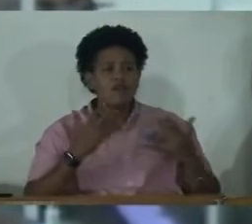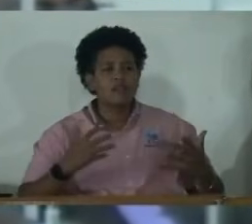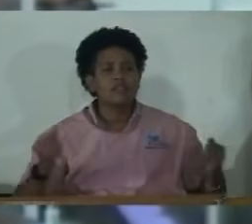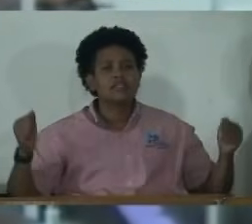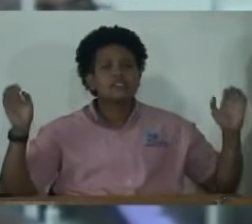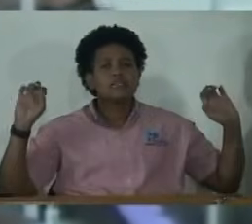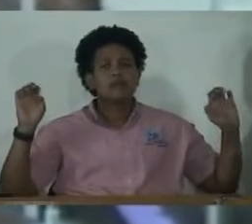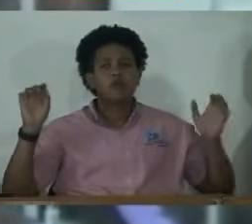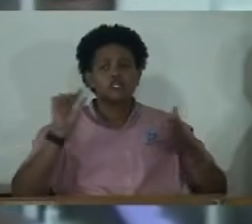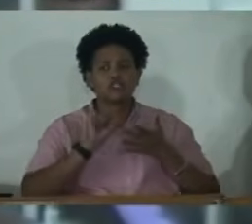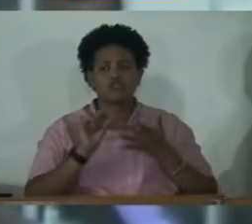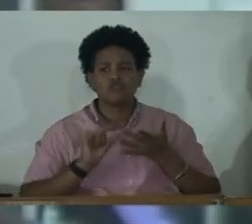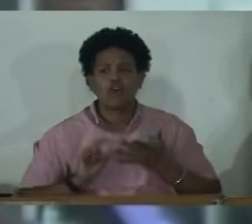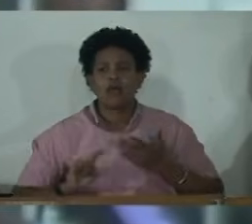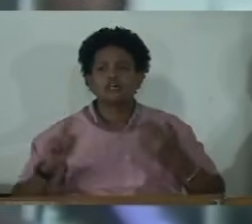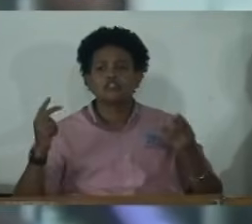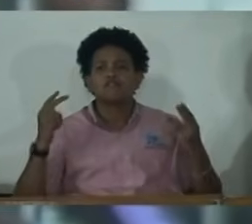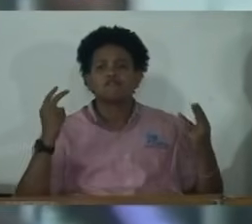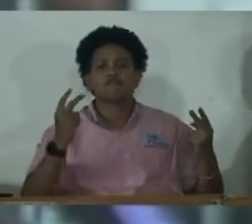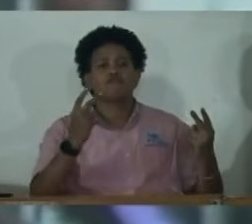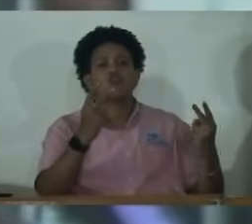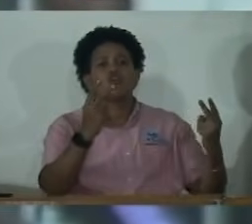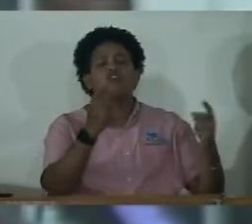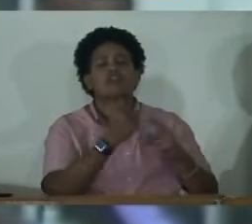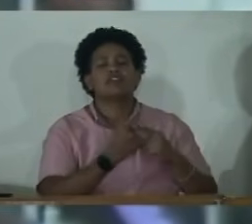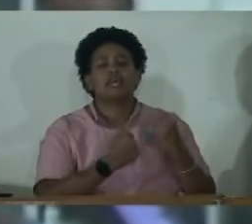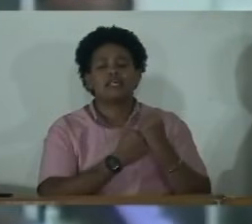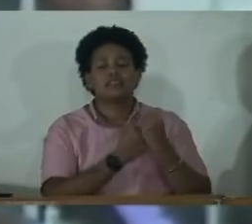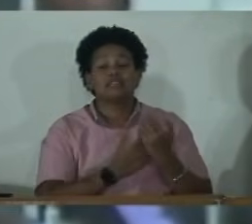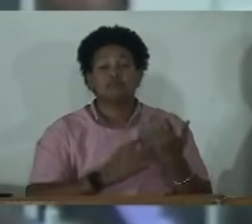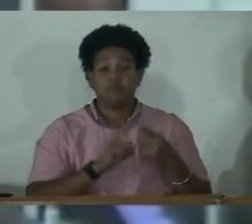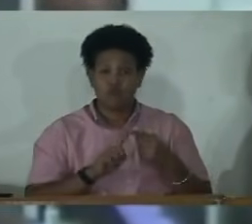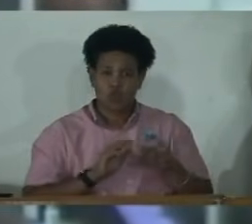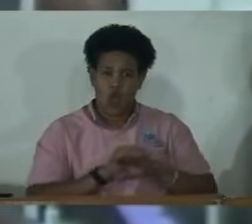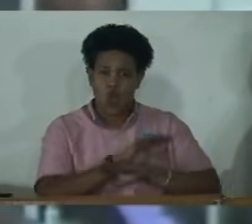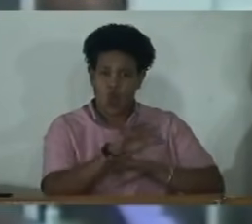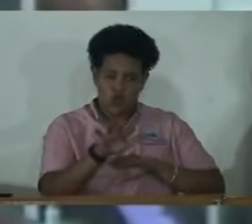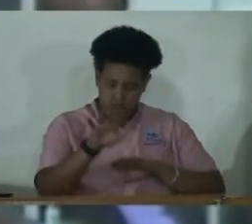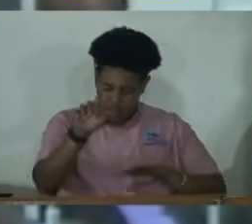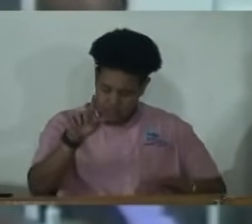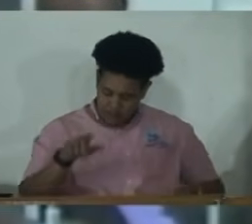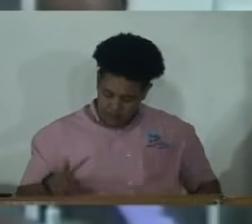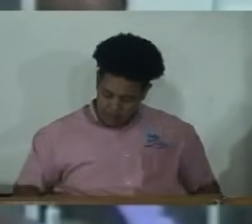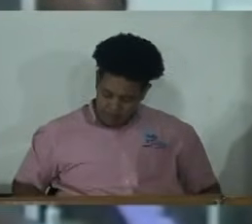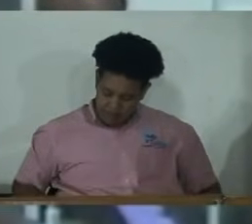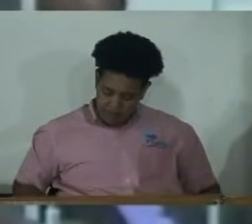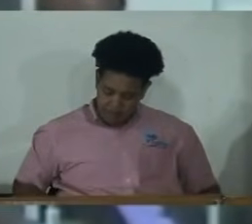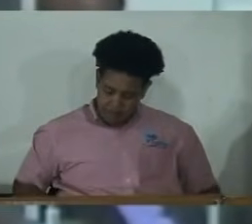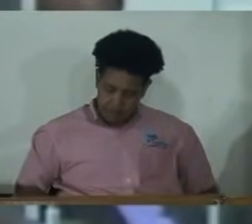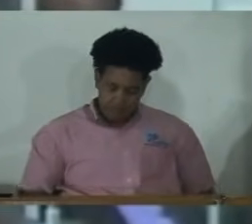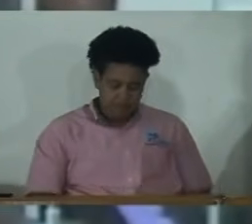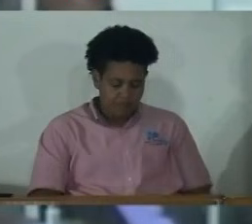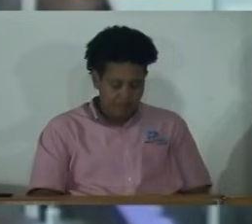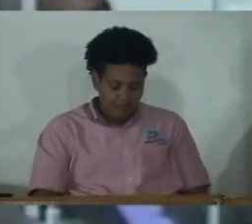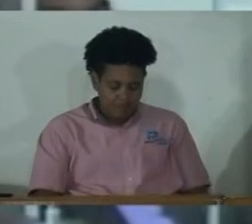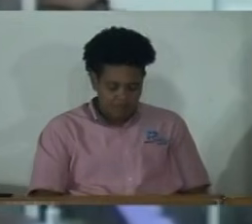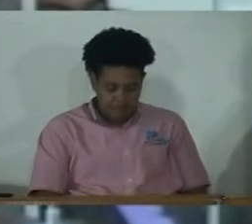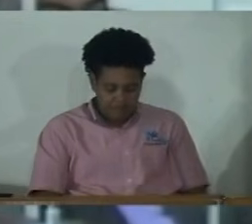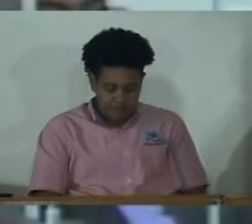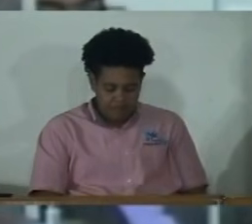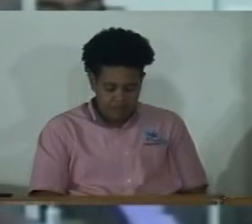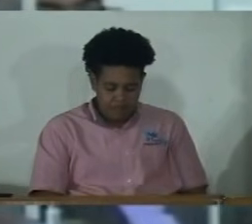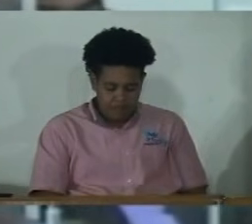2020. He highlighted the challenges brought on by the COVID-19 pandemic as well as natural disasters. Not